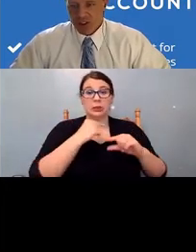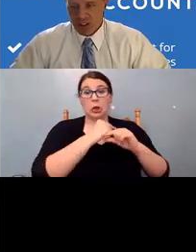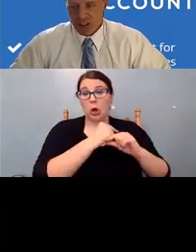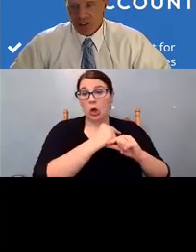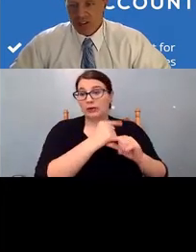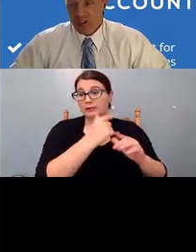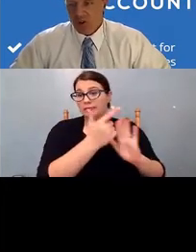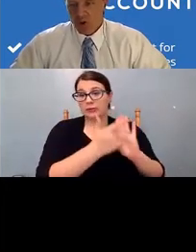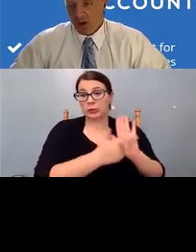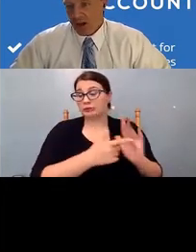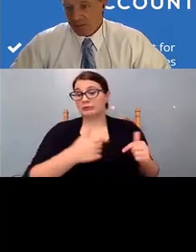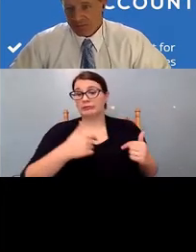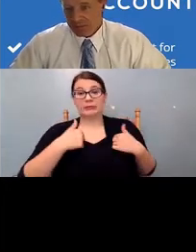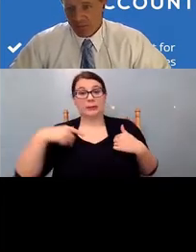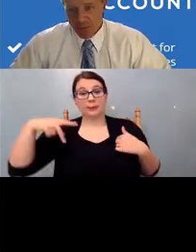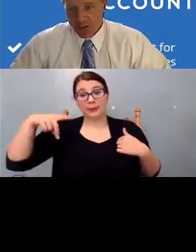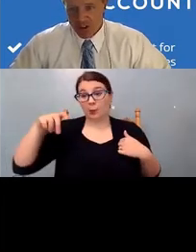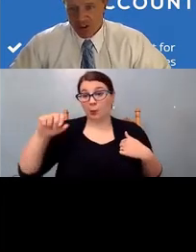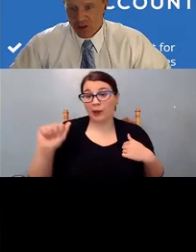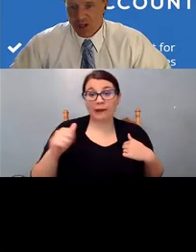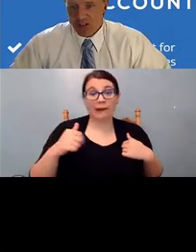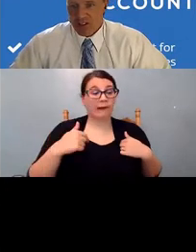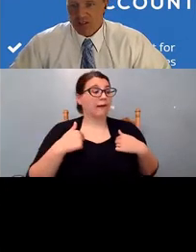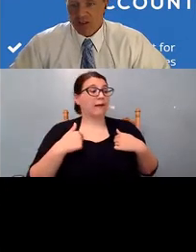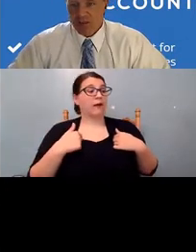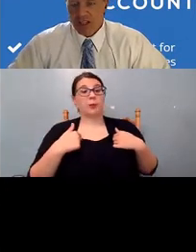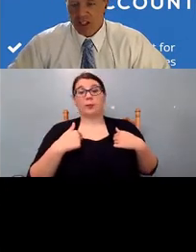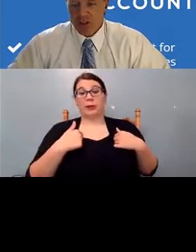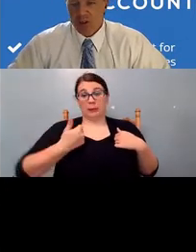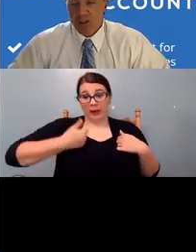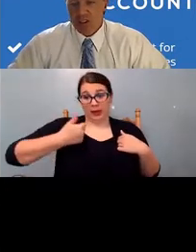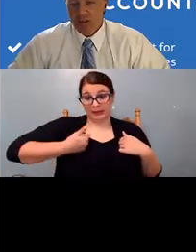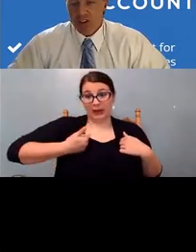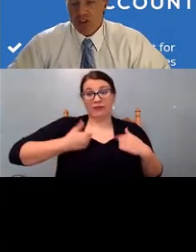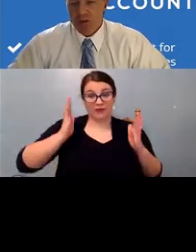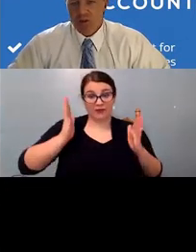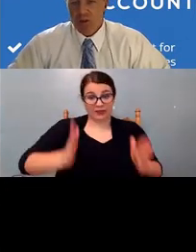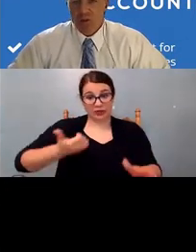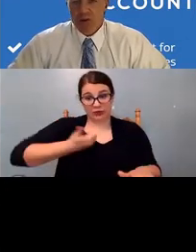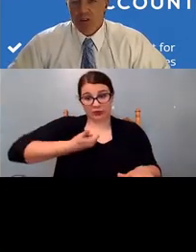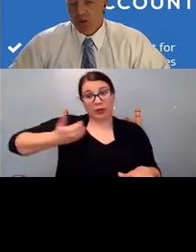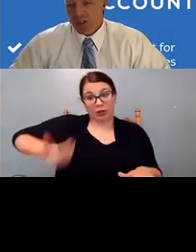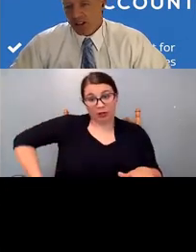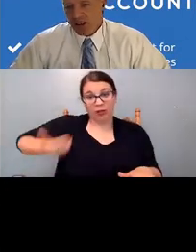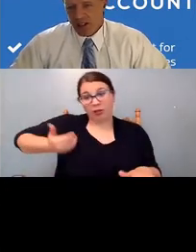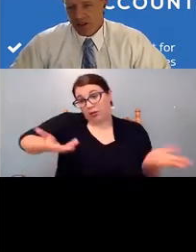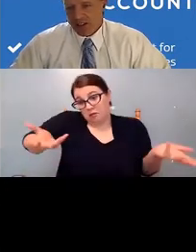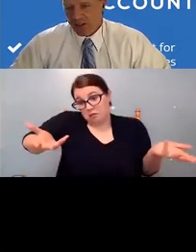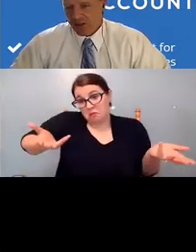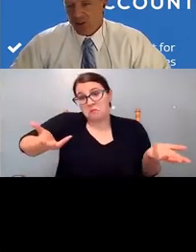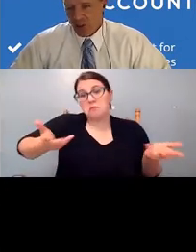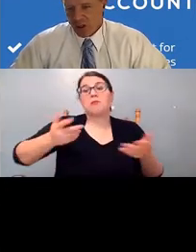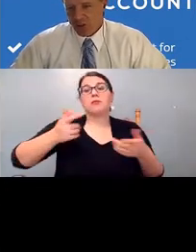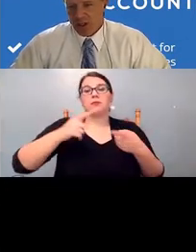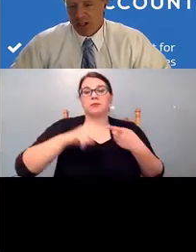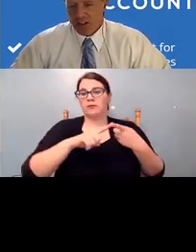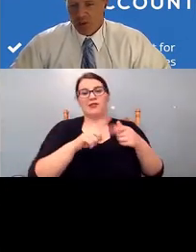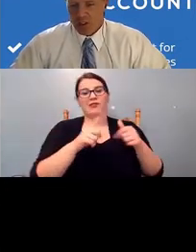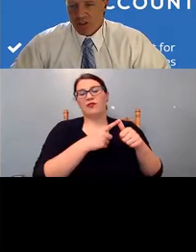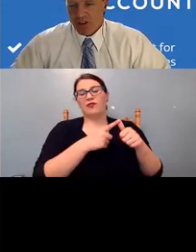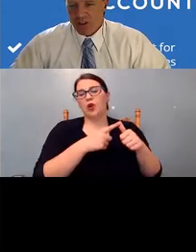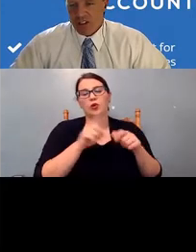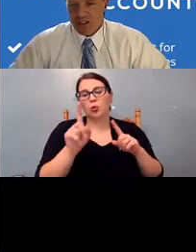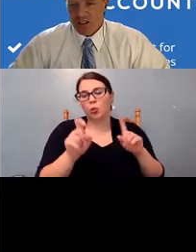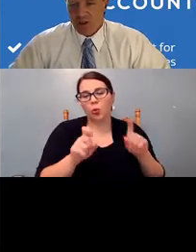of attorney, or I'm the beneficiary myself, I'm the eligible individual. So again, thinking back to that first question we asked